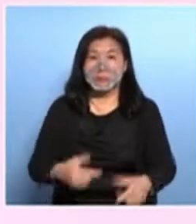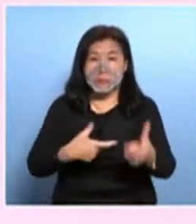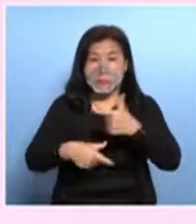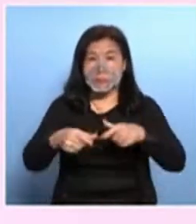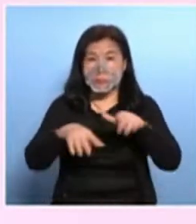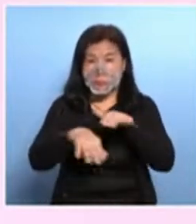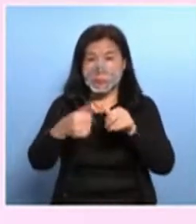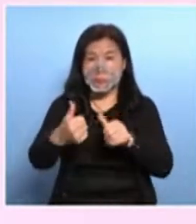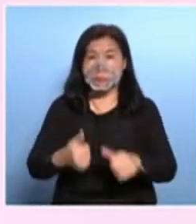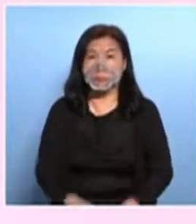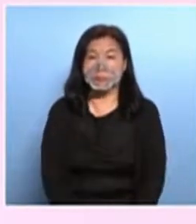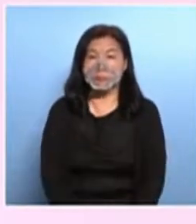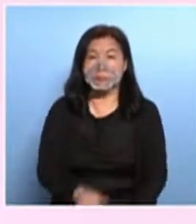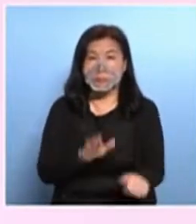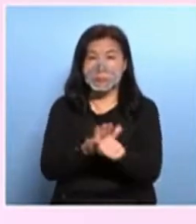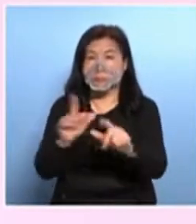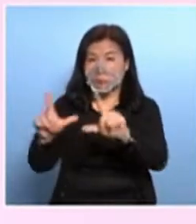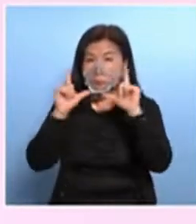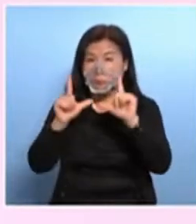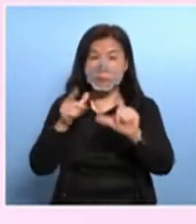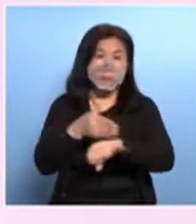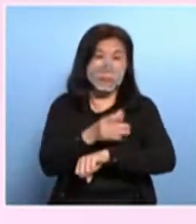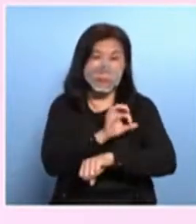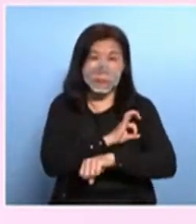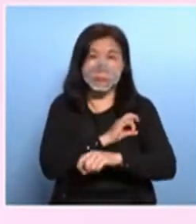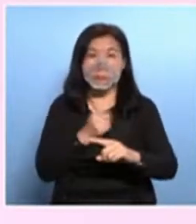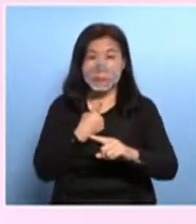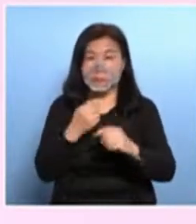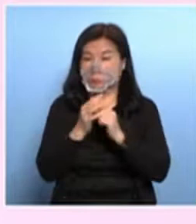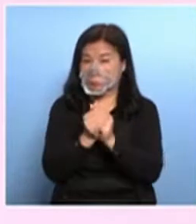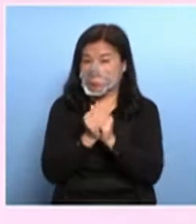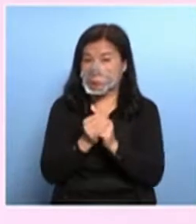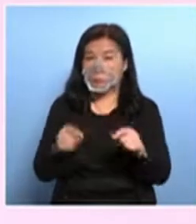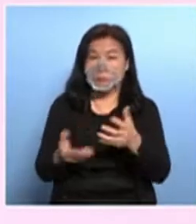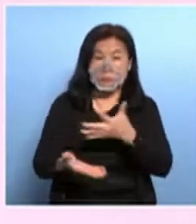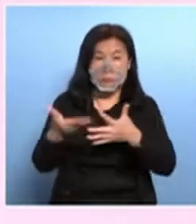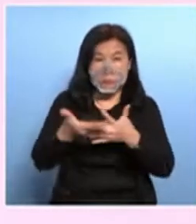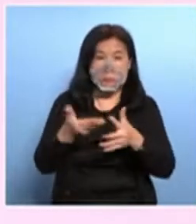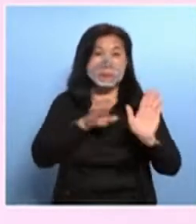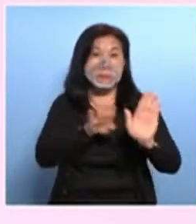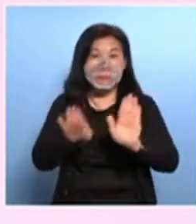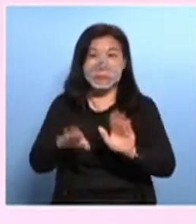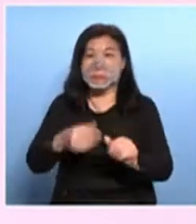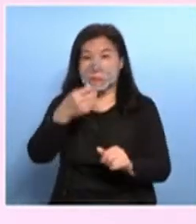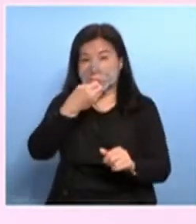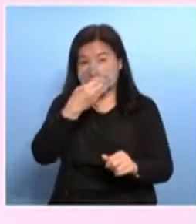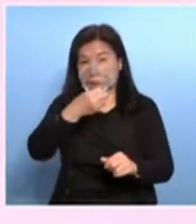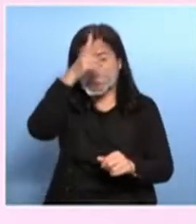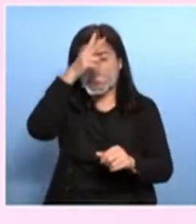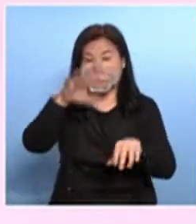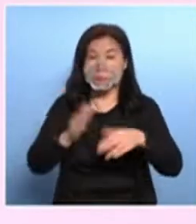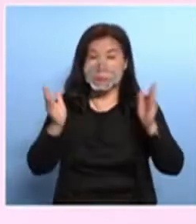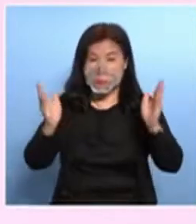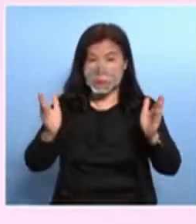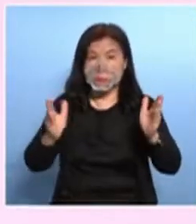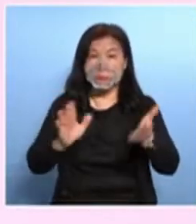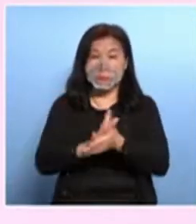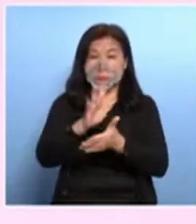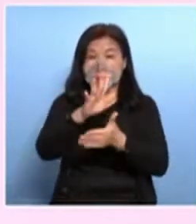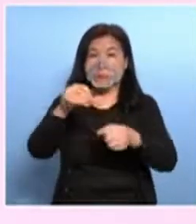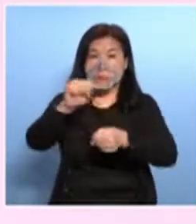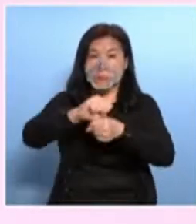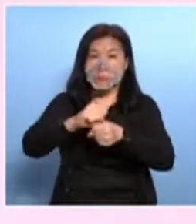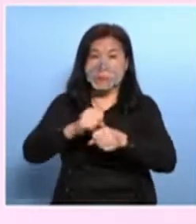Striving to maintain healthy public finances. To address social aspirations and strive for service enhancement, the current term government